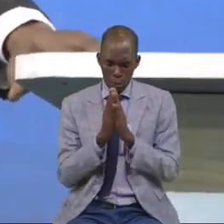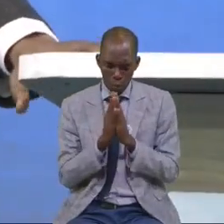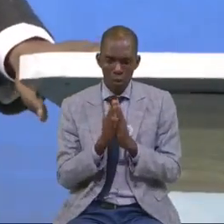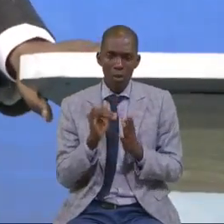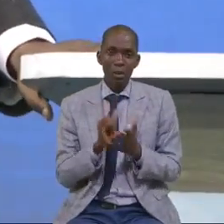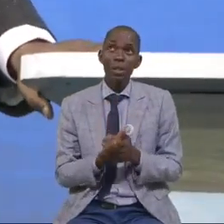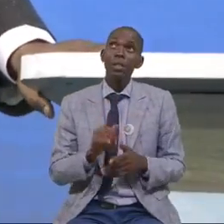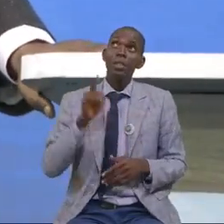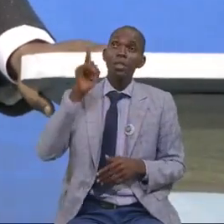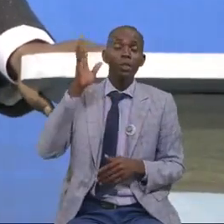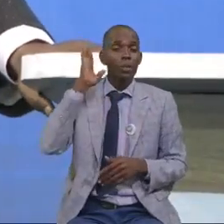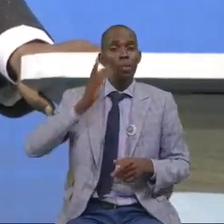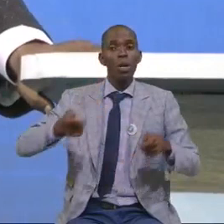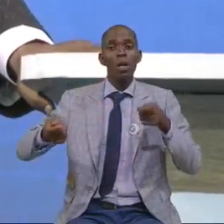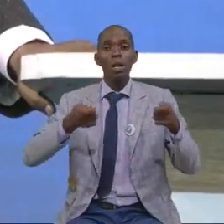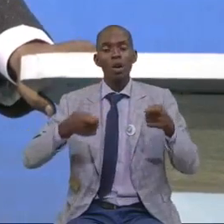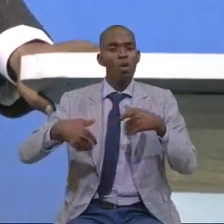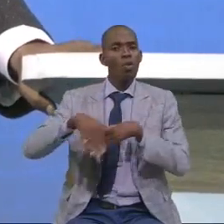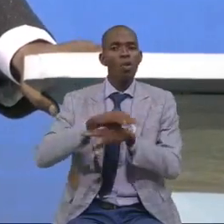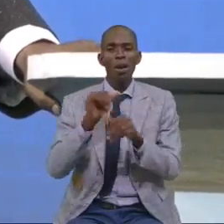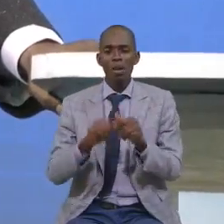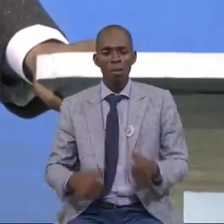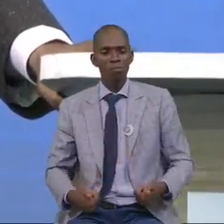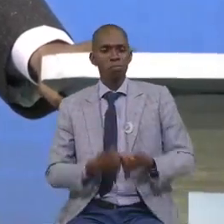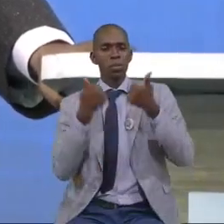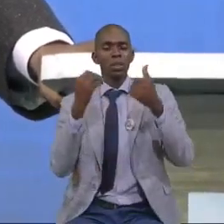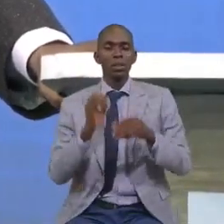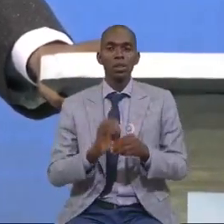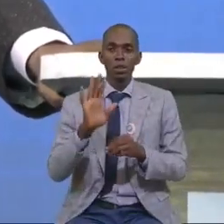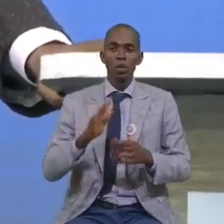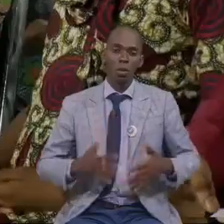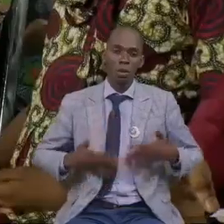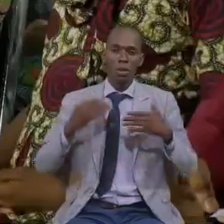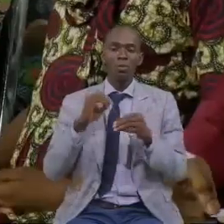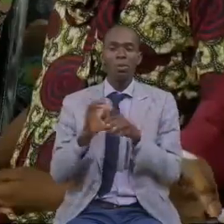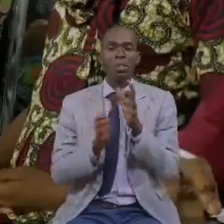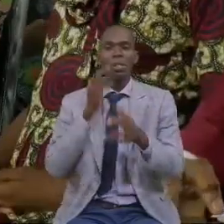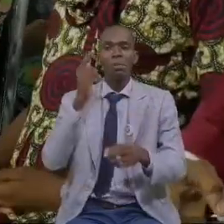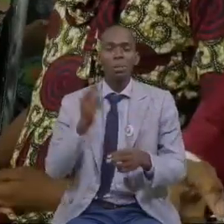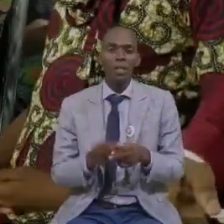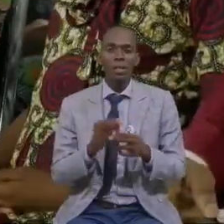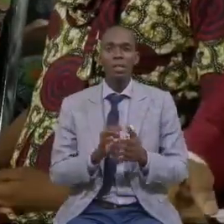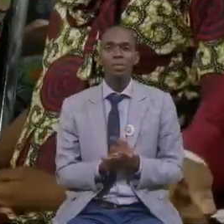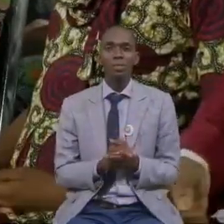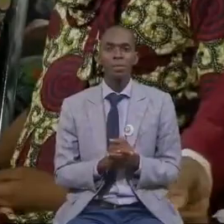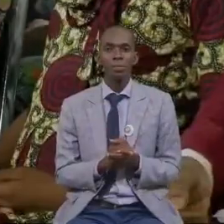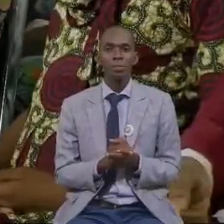reign over every challenge in your life, in Jesus' name.